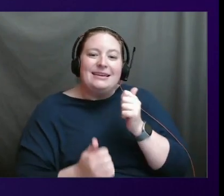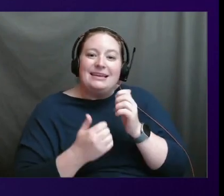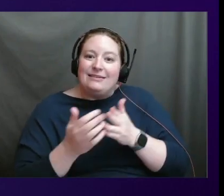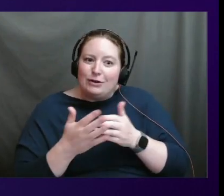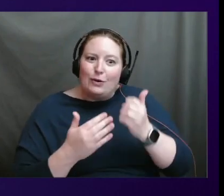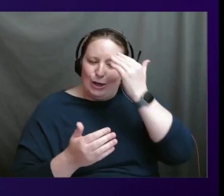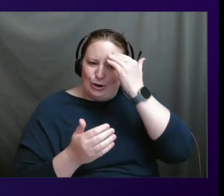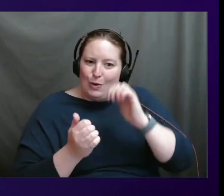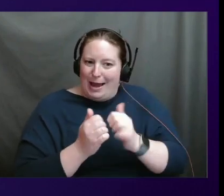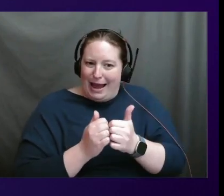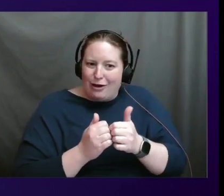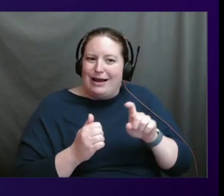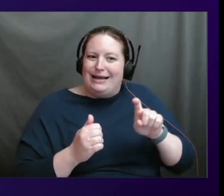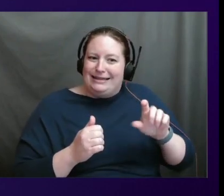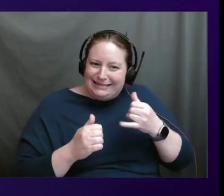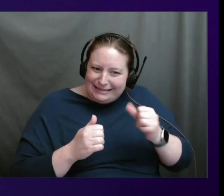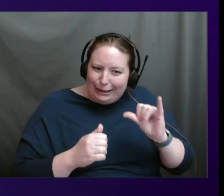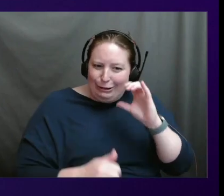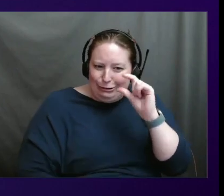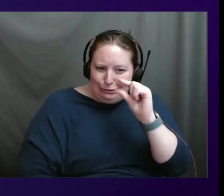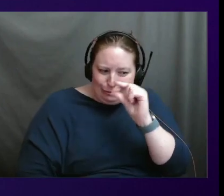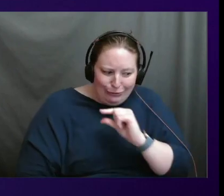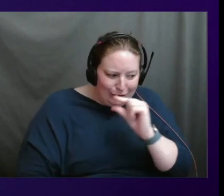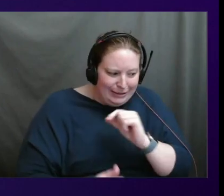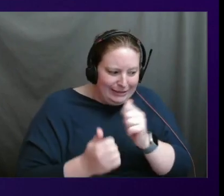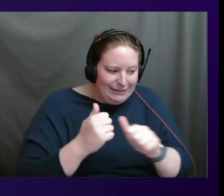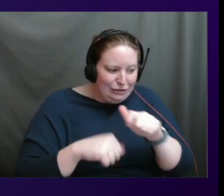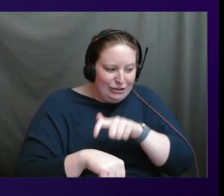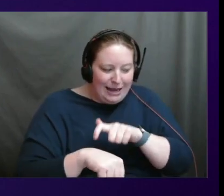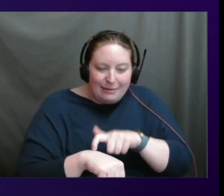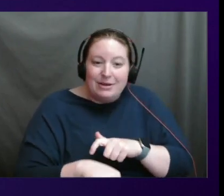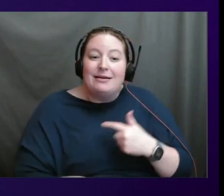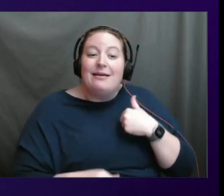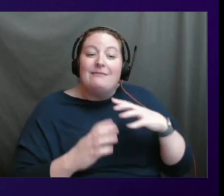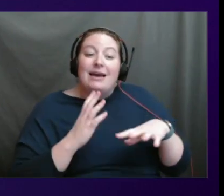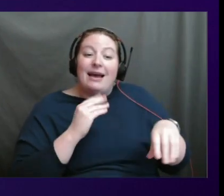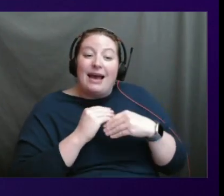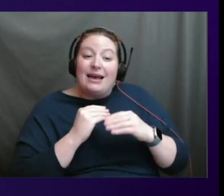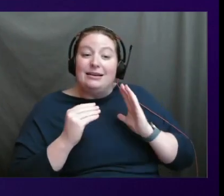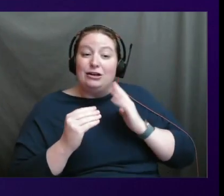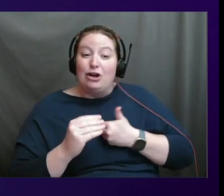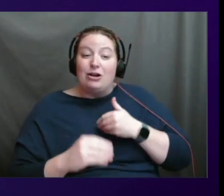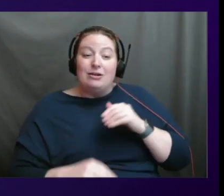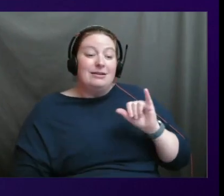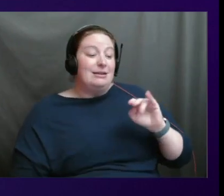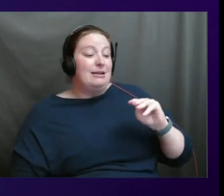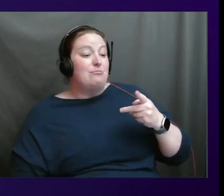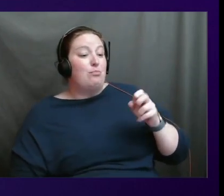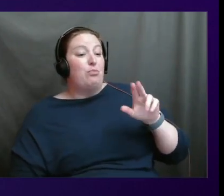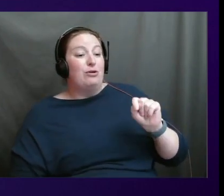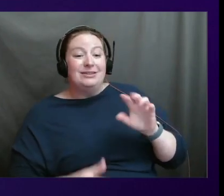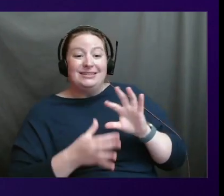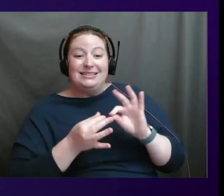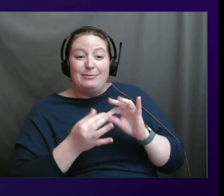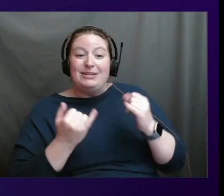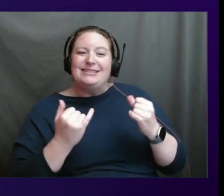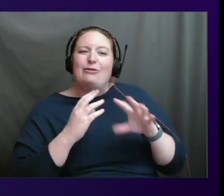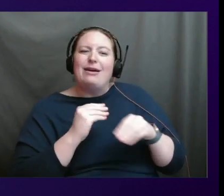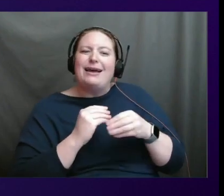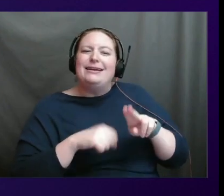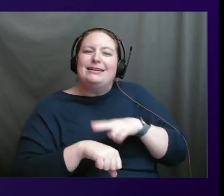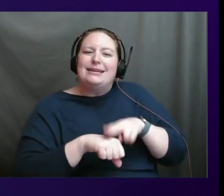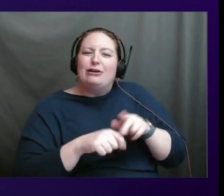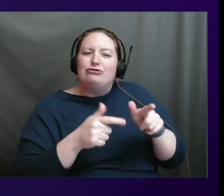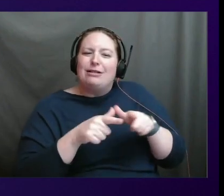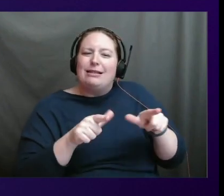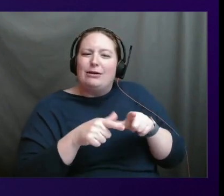Google this every time. So this is an example of how it's going to be working. So we've added our import statements, and now we're just adding some natural language comments to say